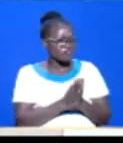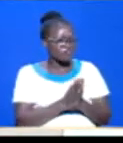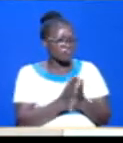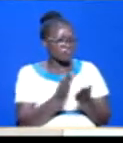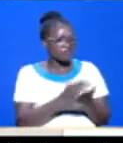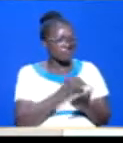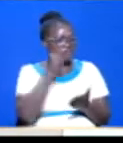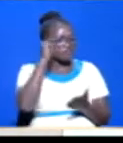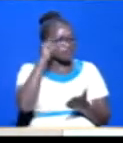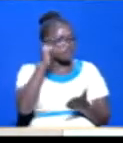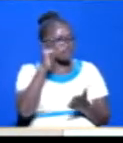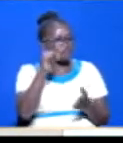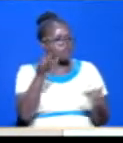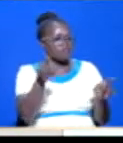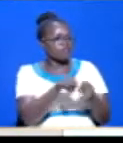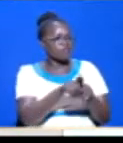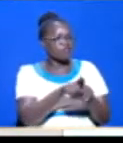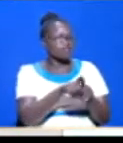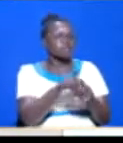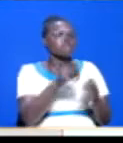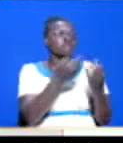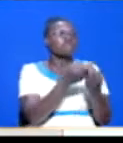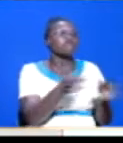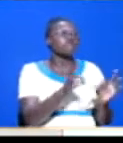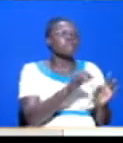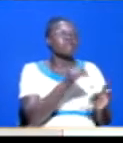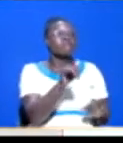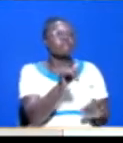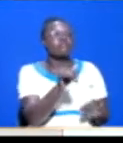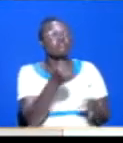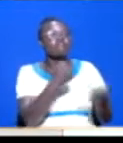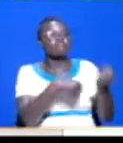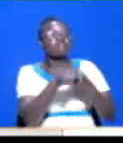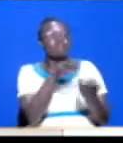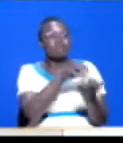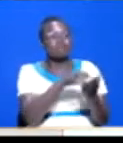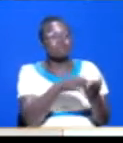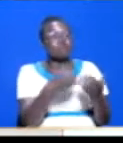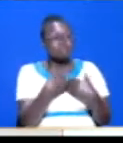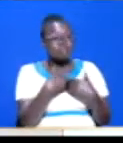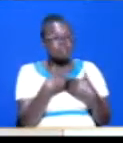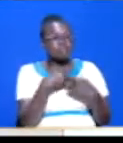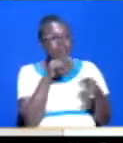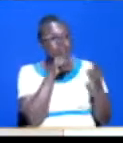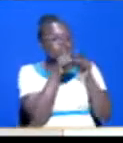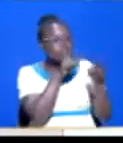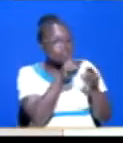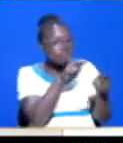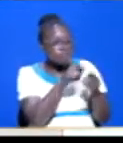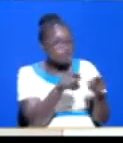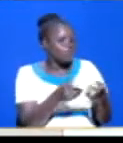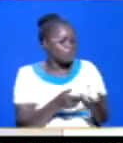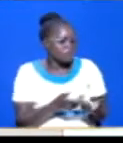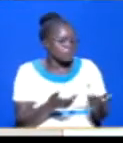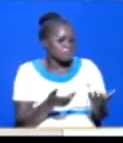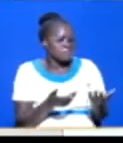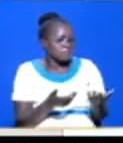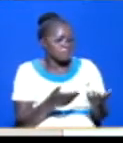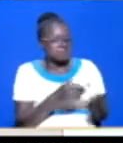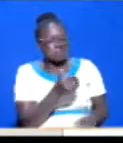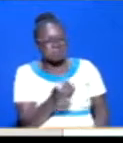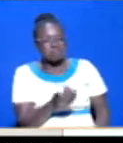still running around, yet some of them have active cases of incitement. There are those who have cases